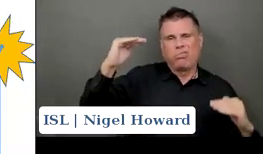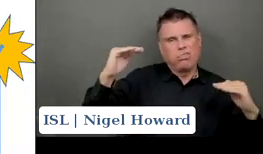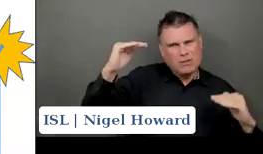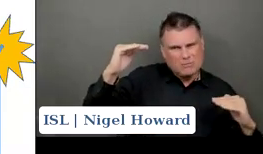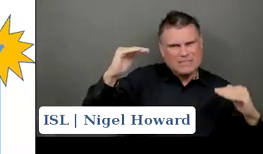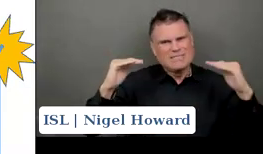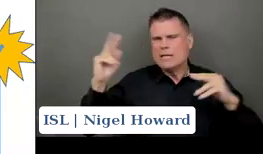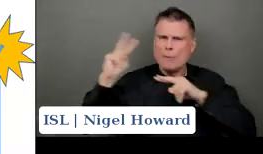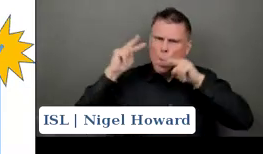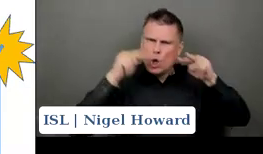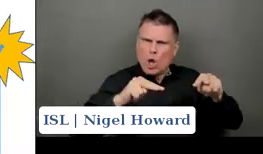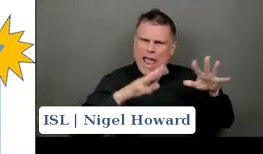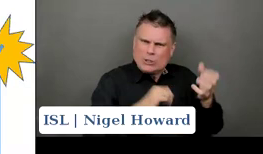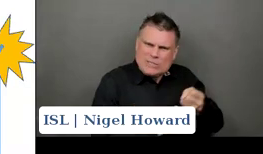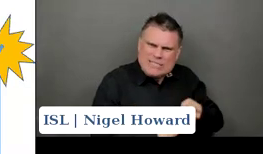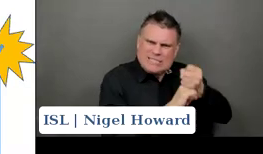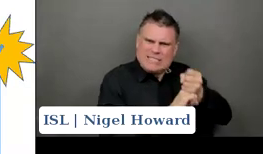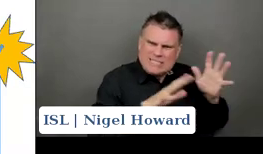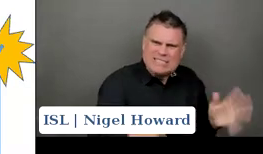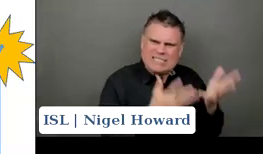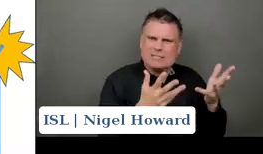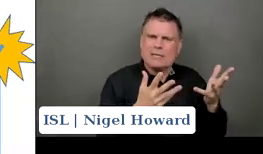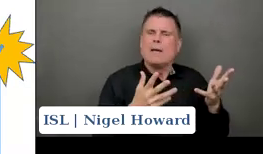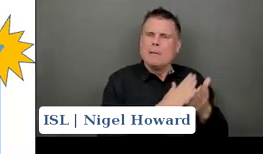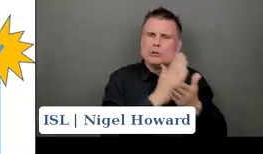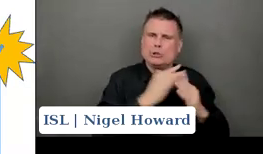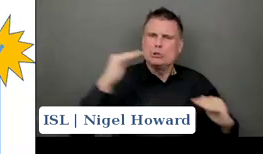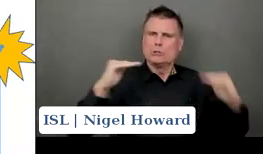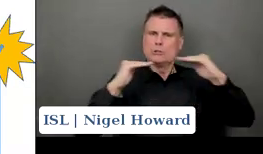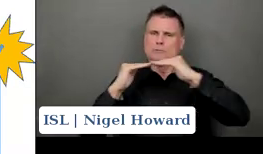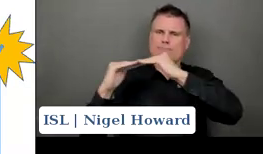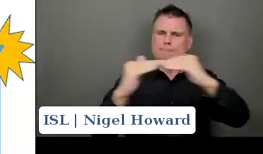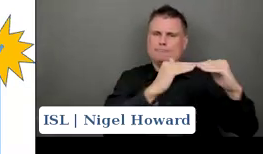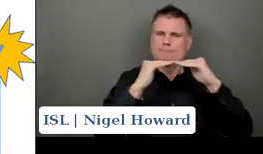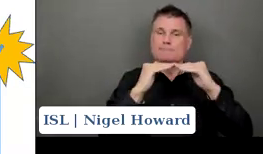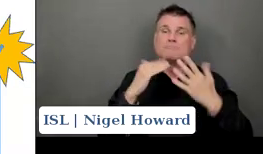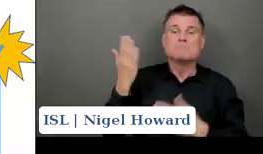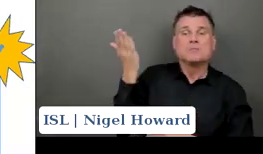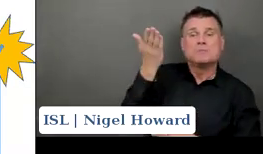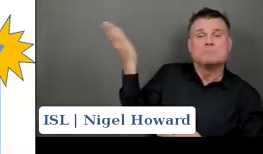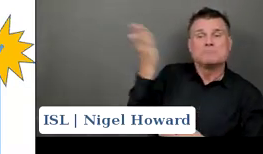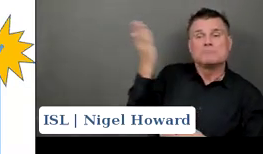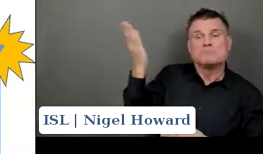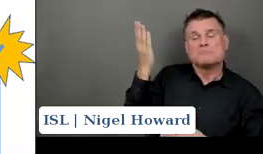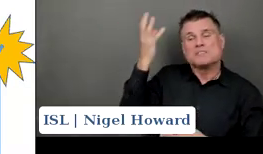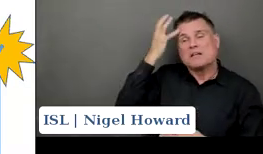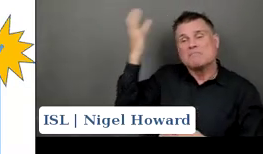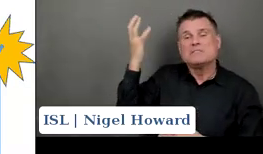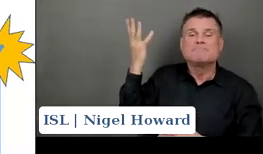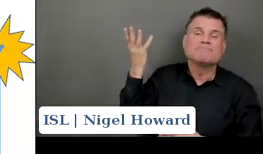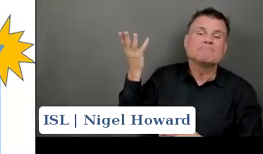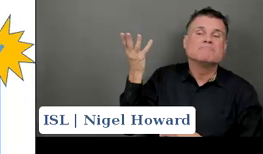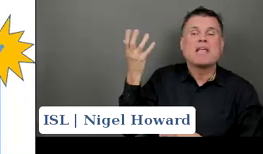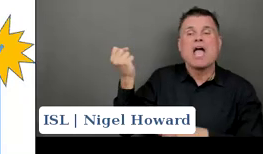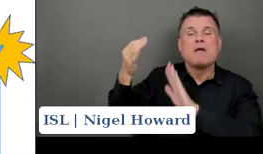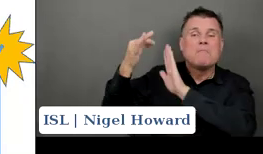unintended consequences of some of these programs that, for example, public work programs or sometimes conditional cash transfer programs can just reinforce